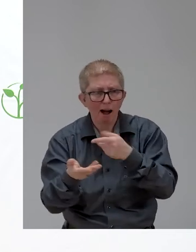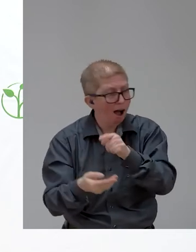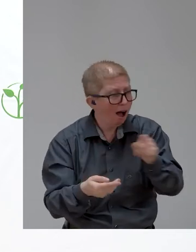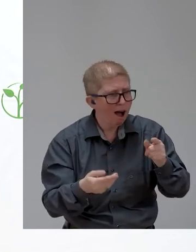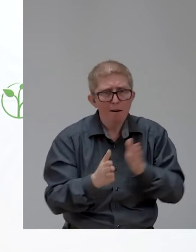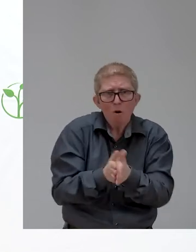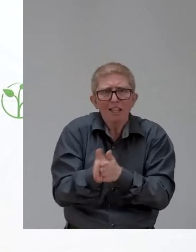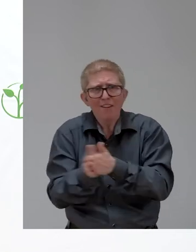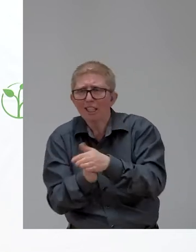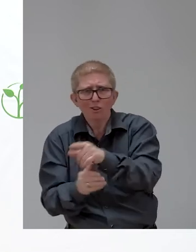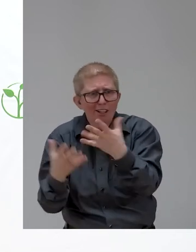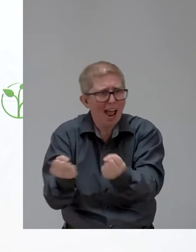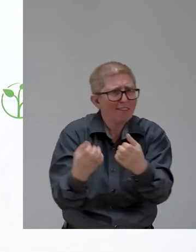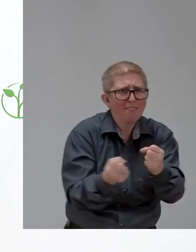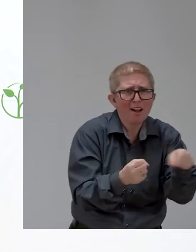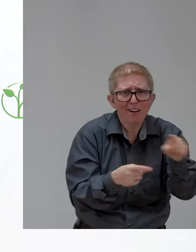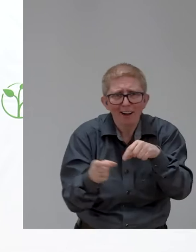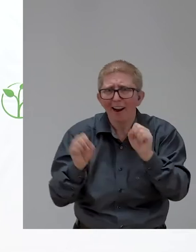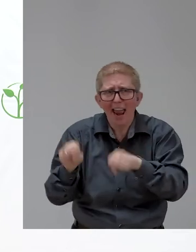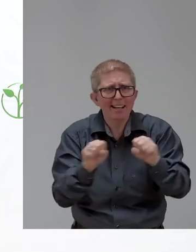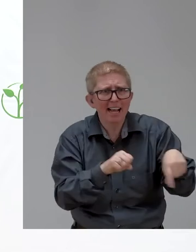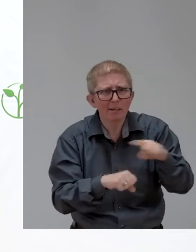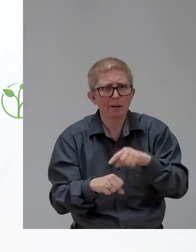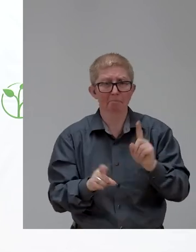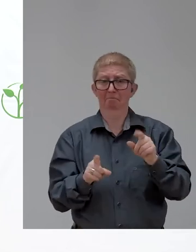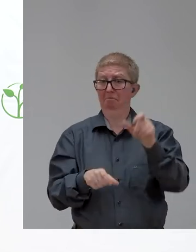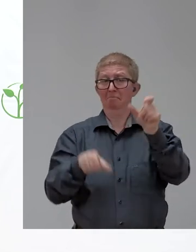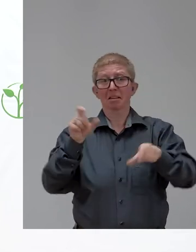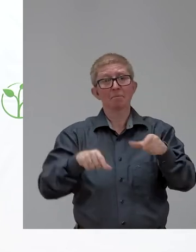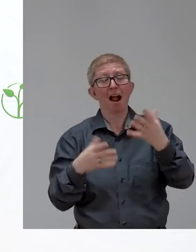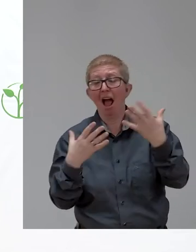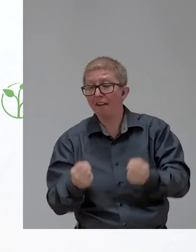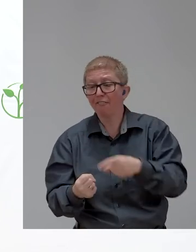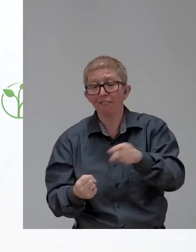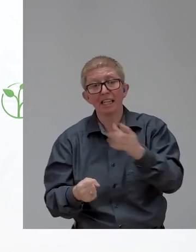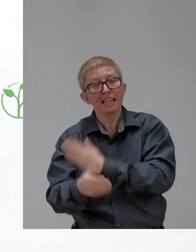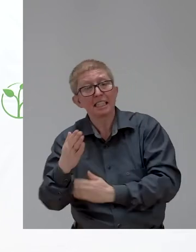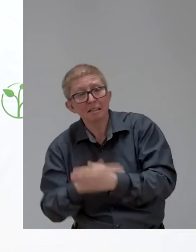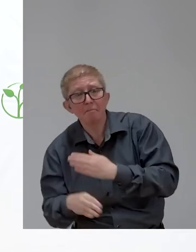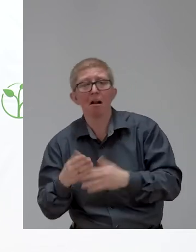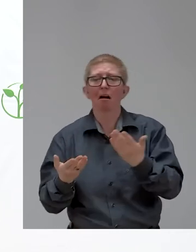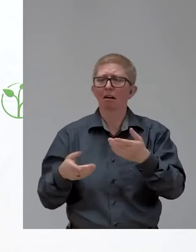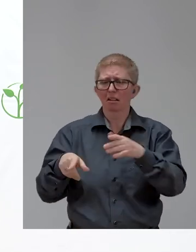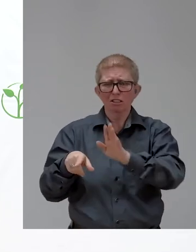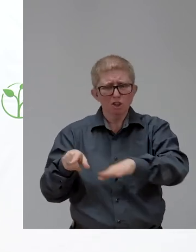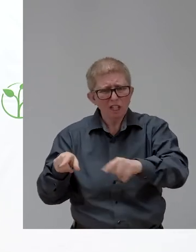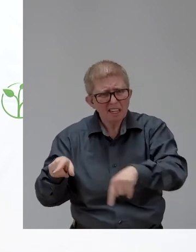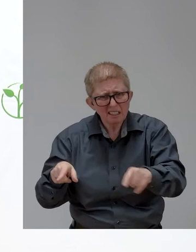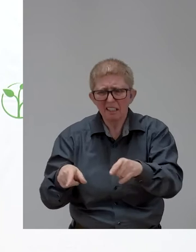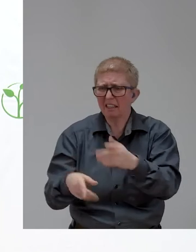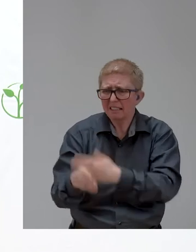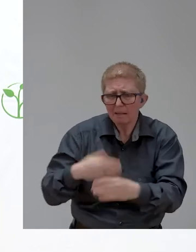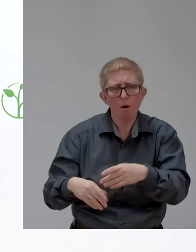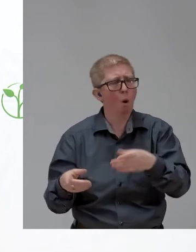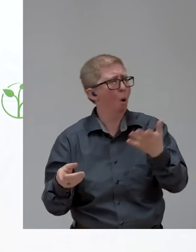This is all people with disabilities. They have children with disabilities, or they have disabilities in their family, in their friends.